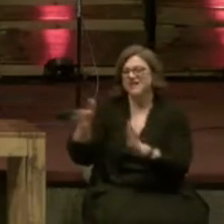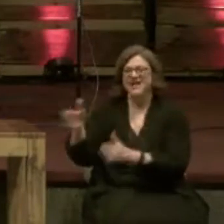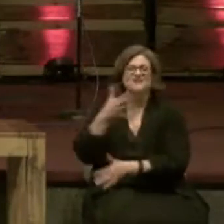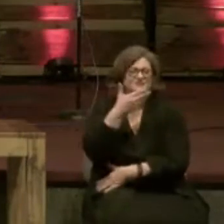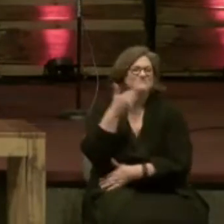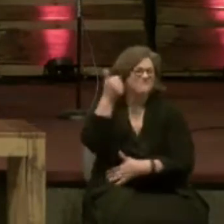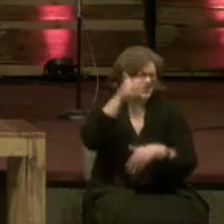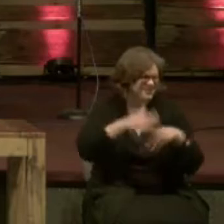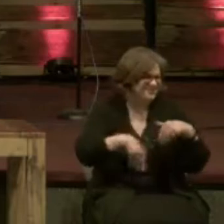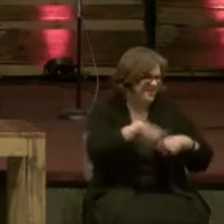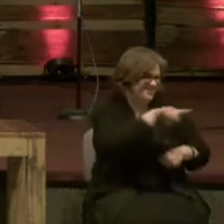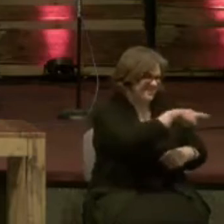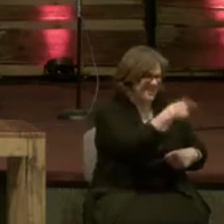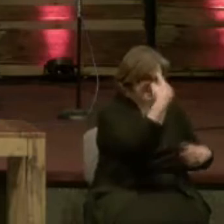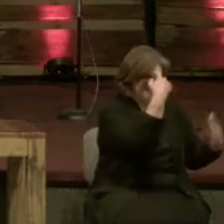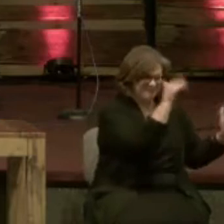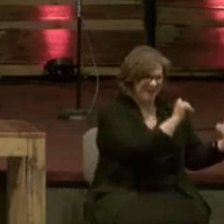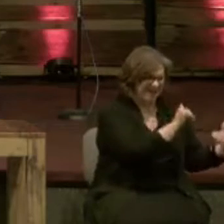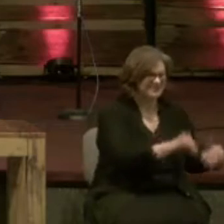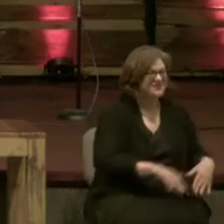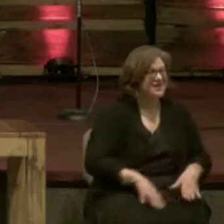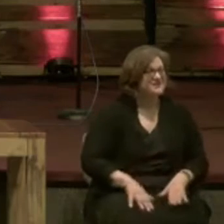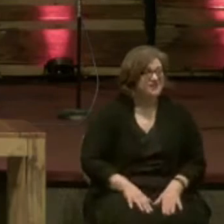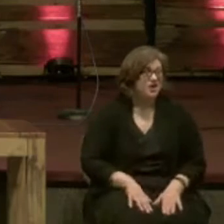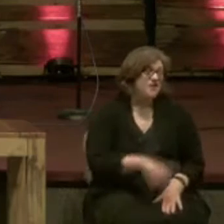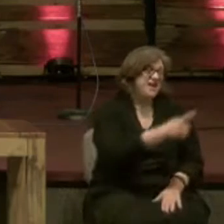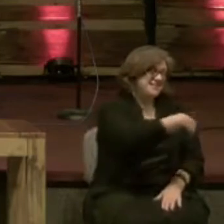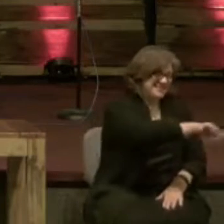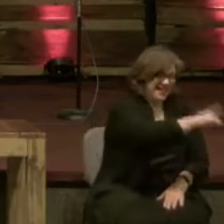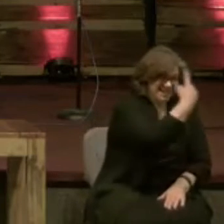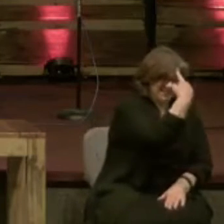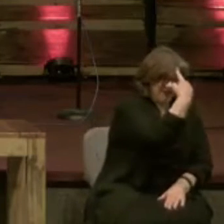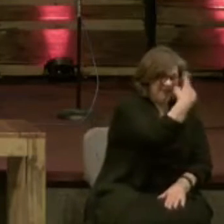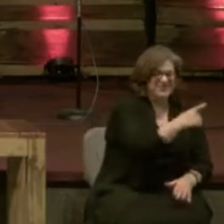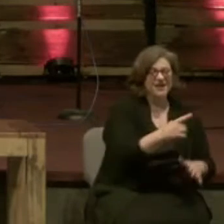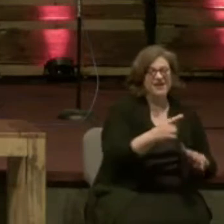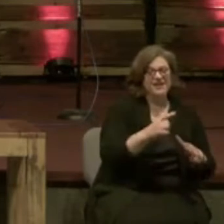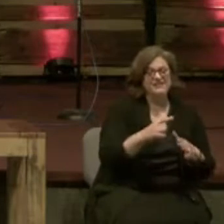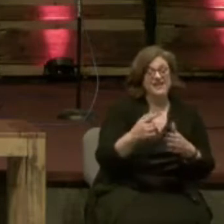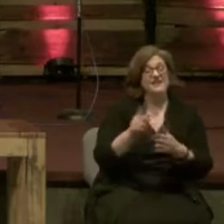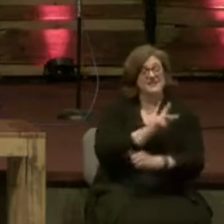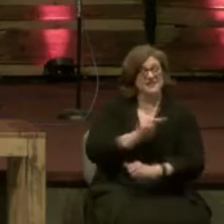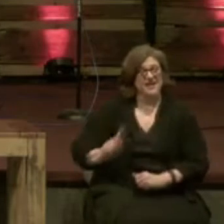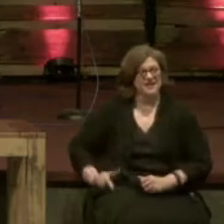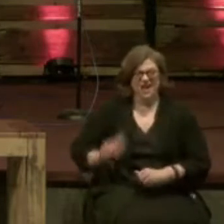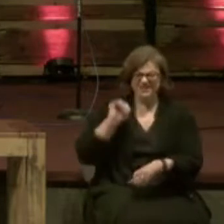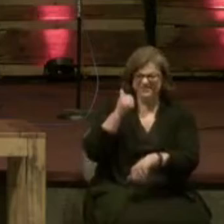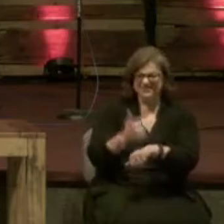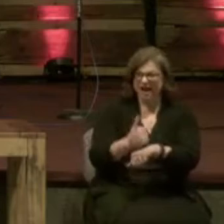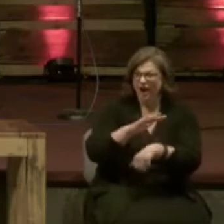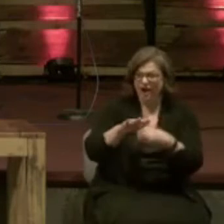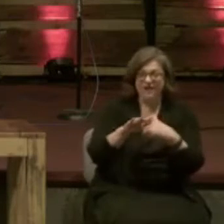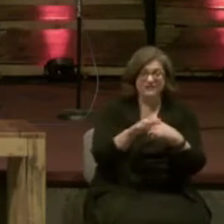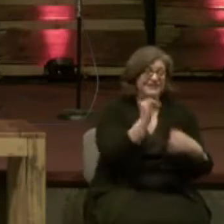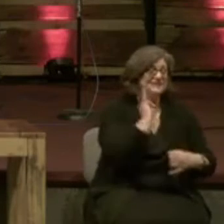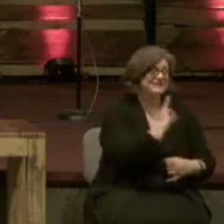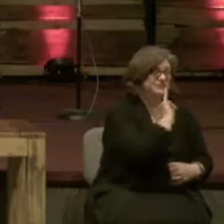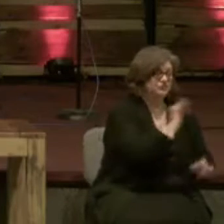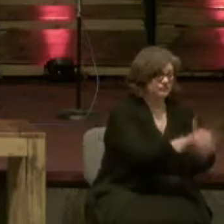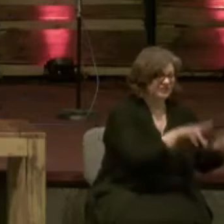going to be. They thought the Messiah was going to set them free, but really what Jesus came to do was to set all of humanity